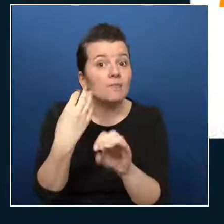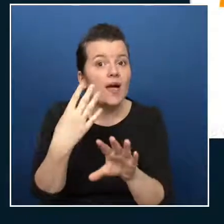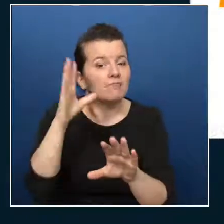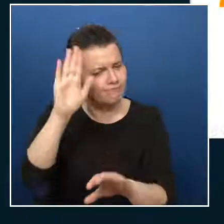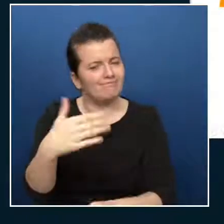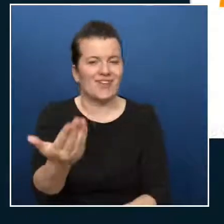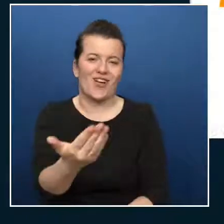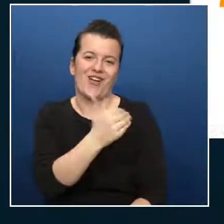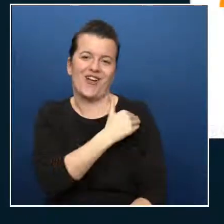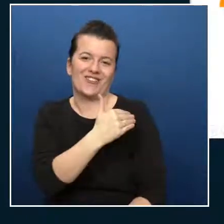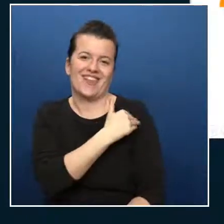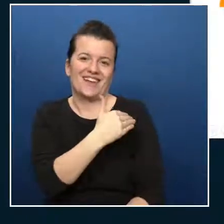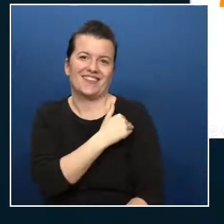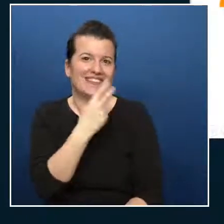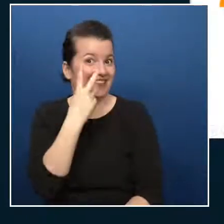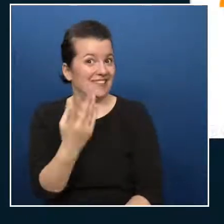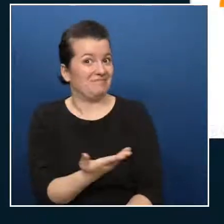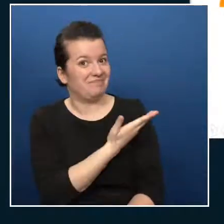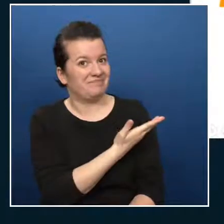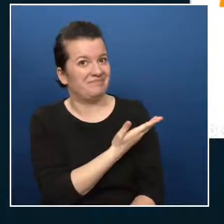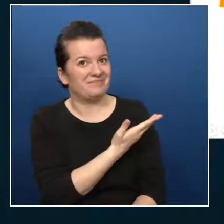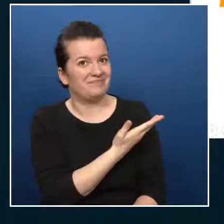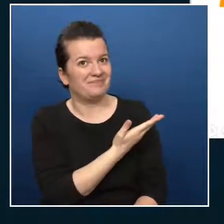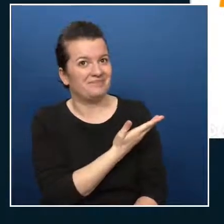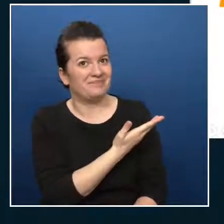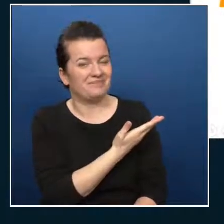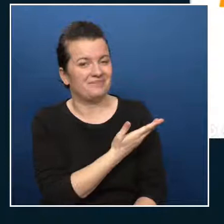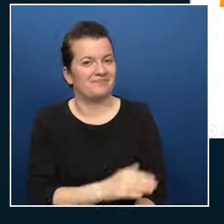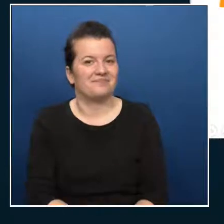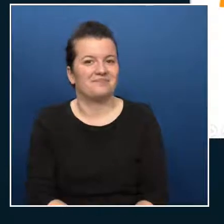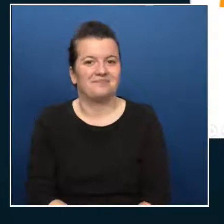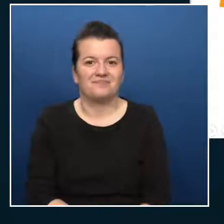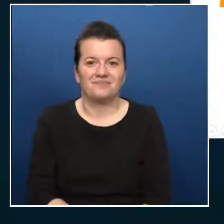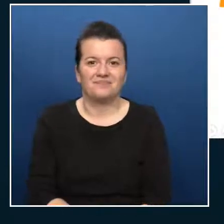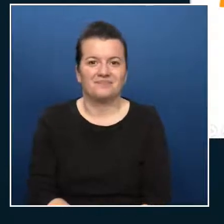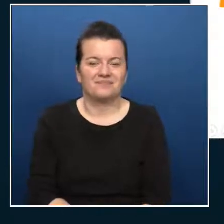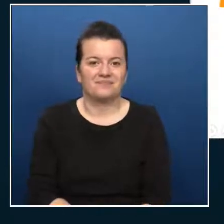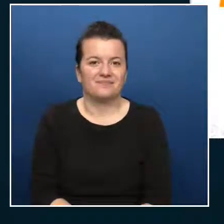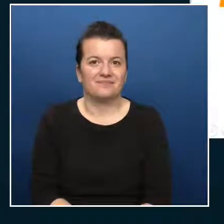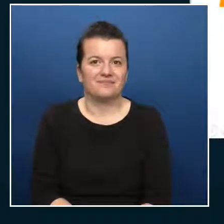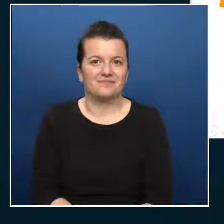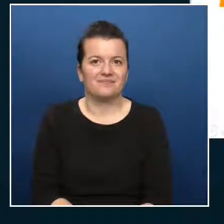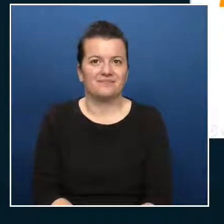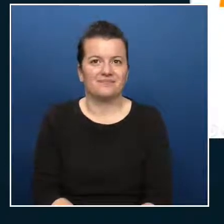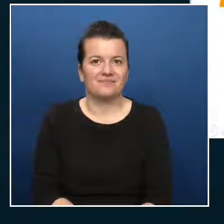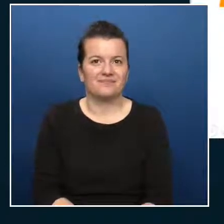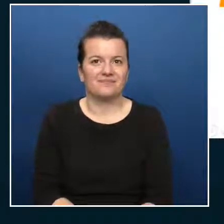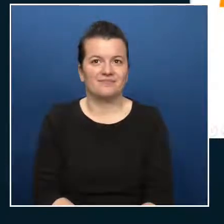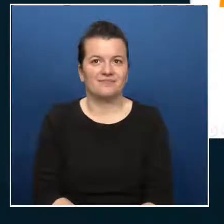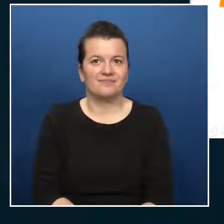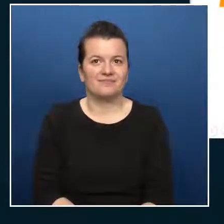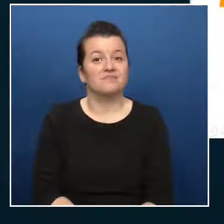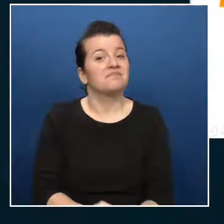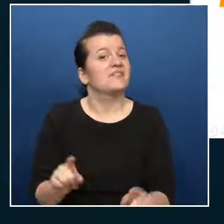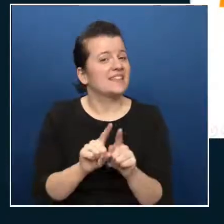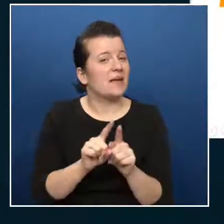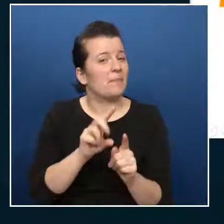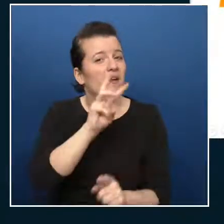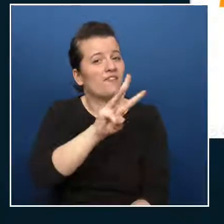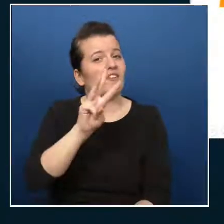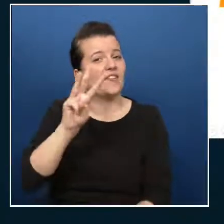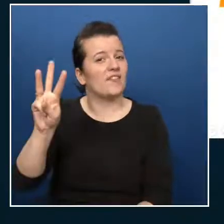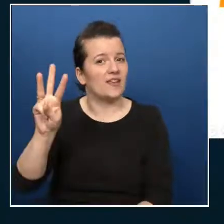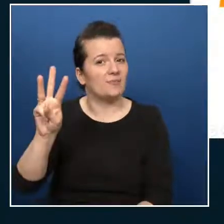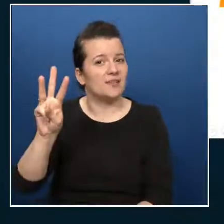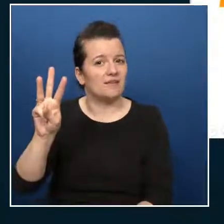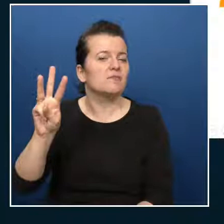using the contact information in the screen. And there's also a website of my company where I